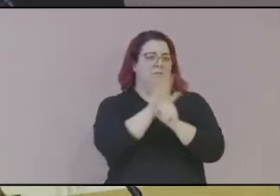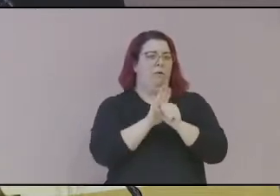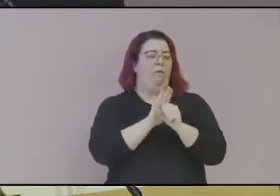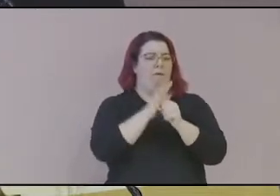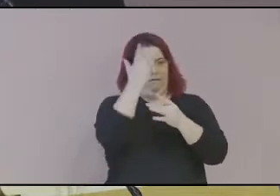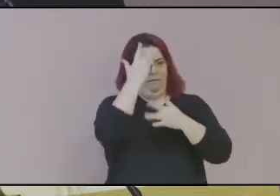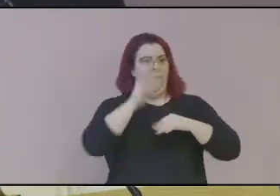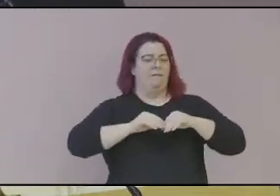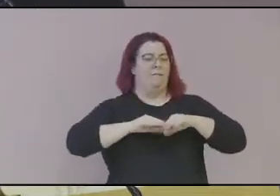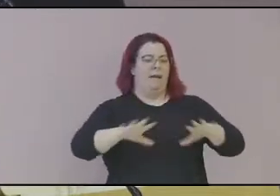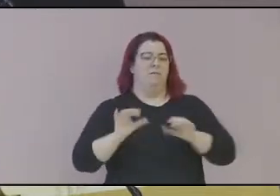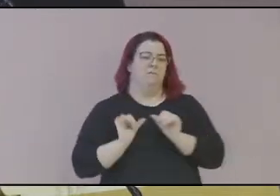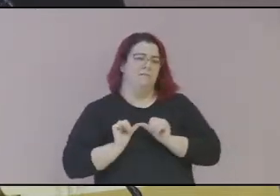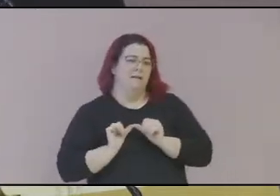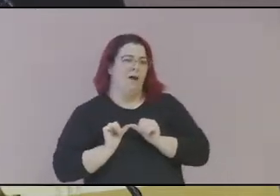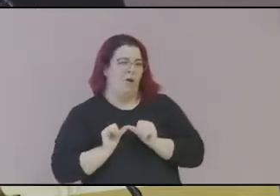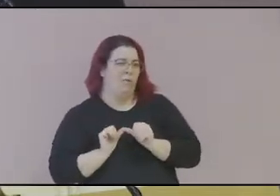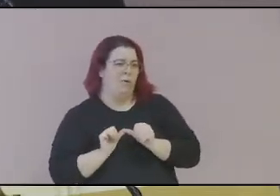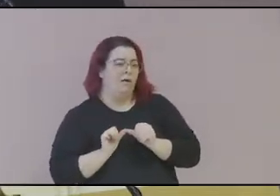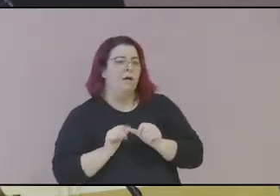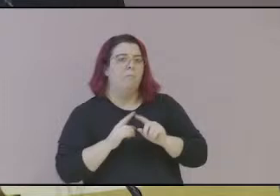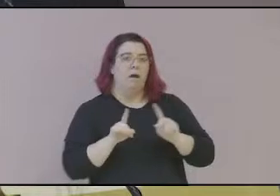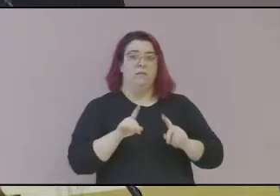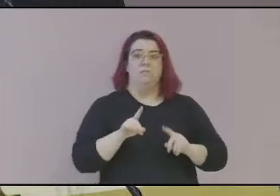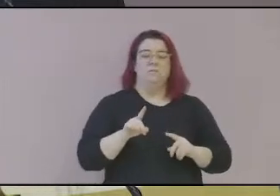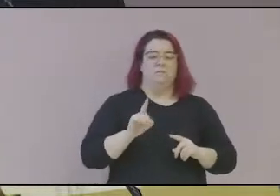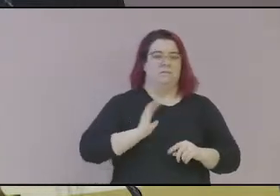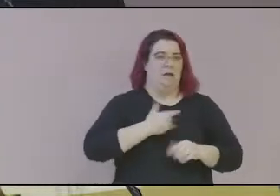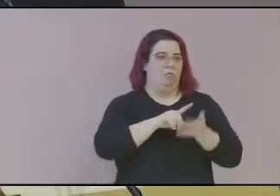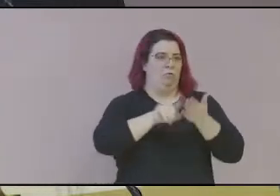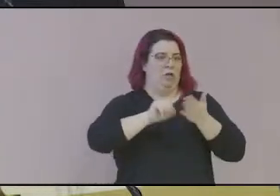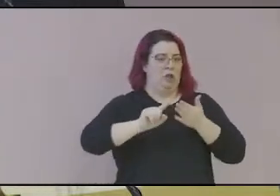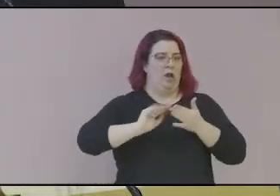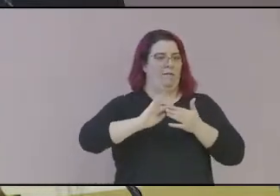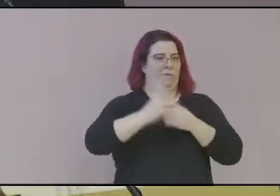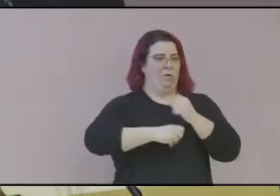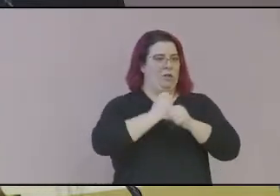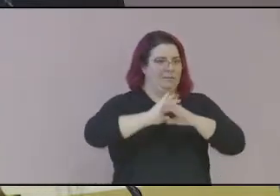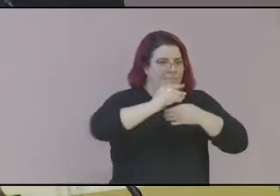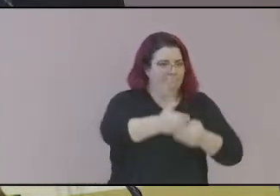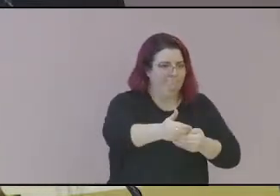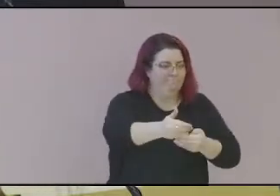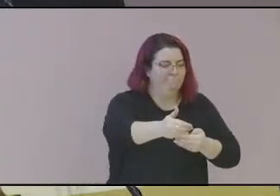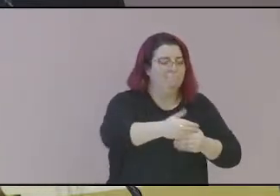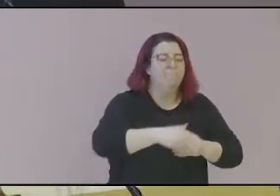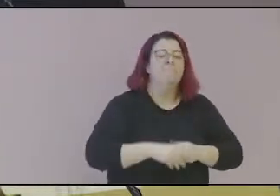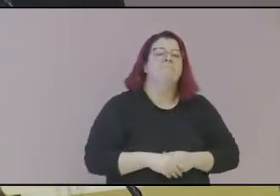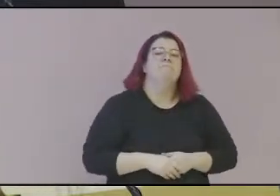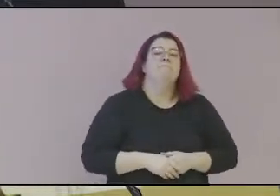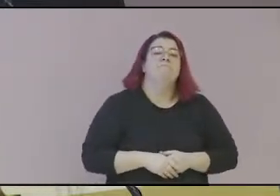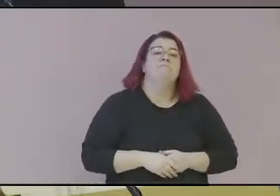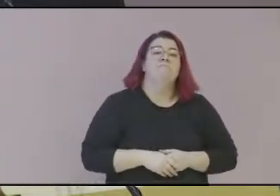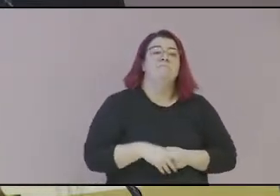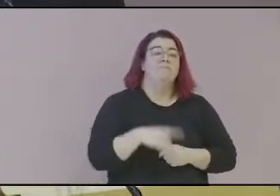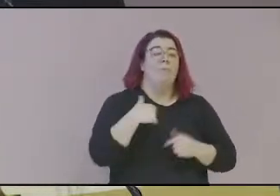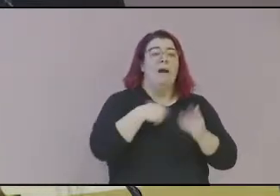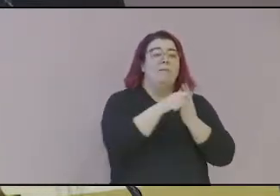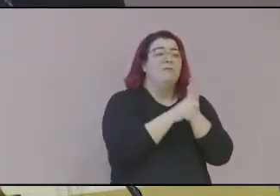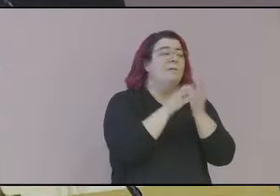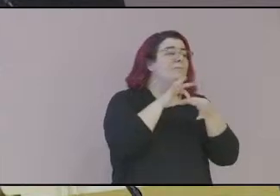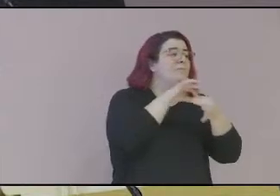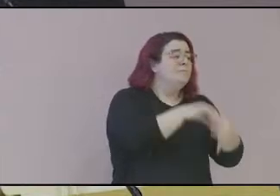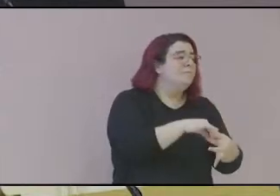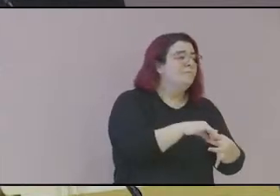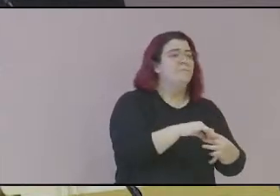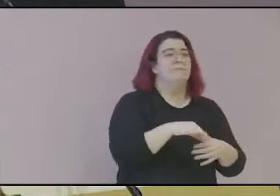ongoing, but our research was 4 years. The book itself has chapters on disabled people in city